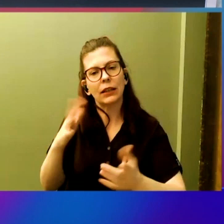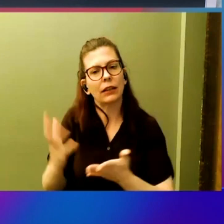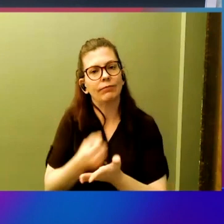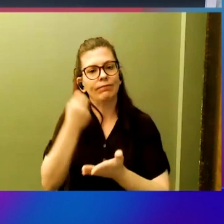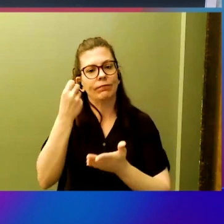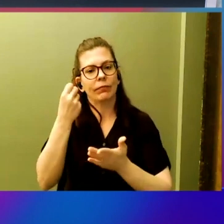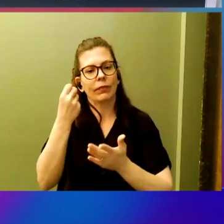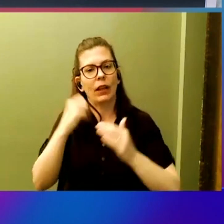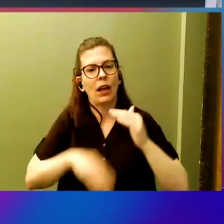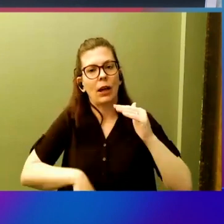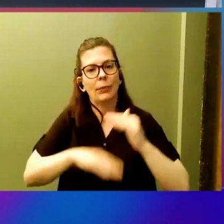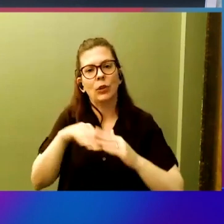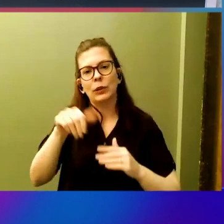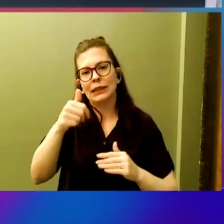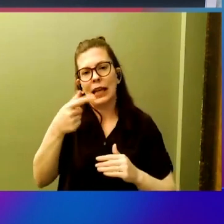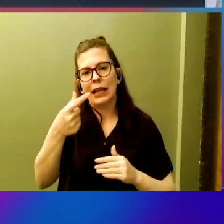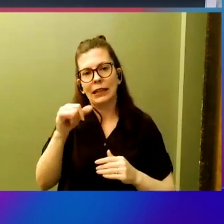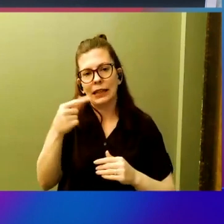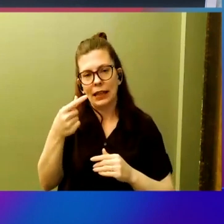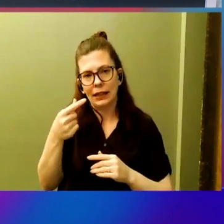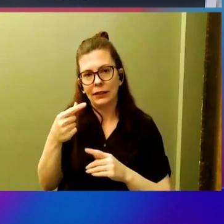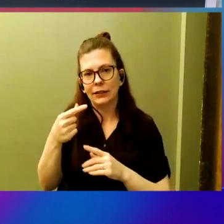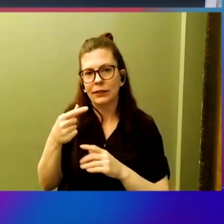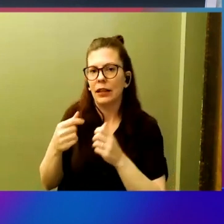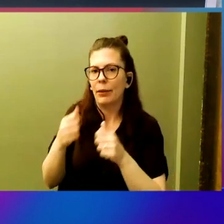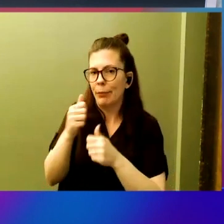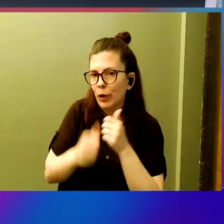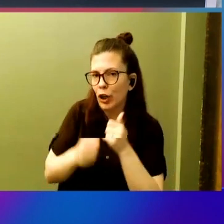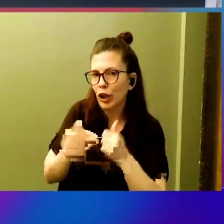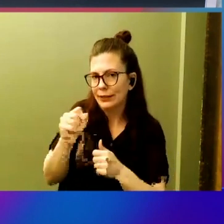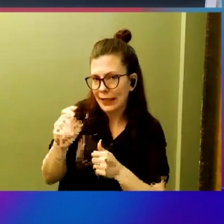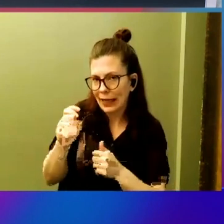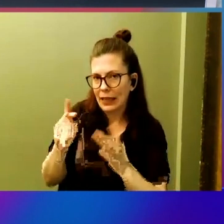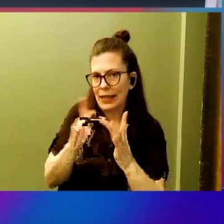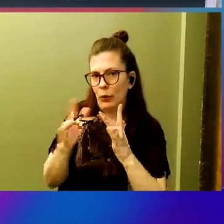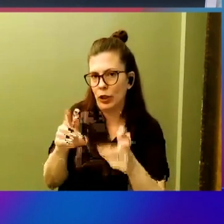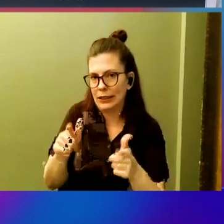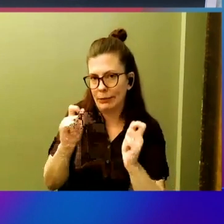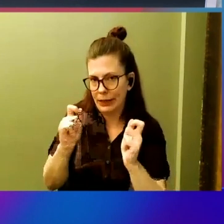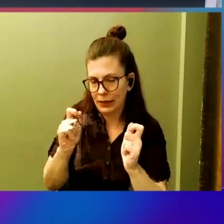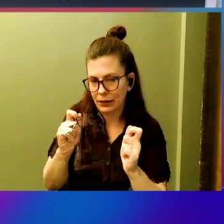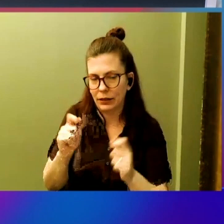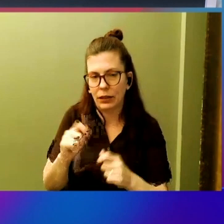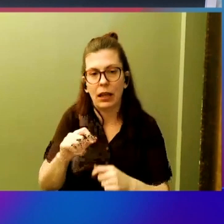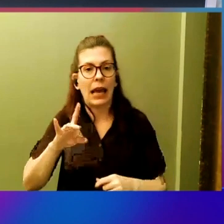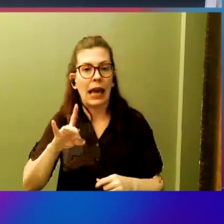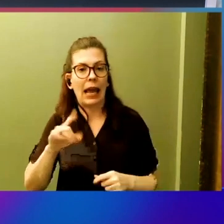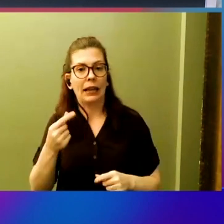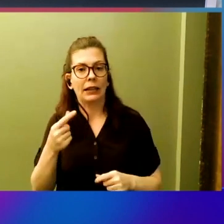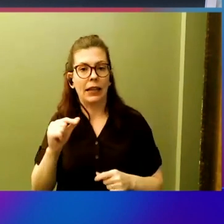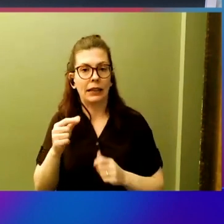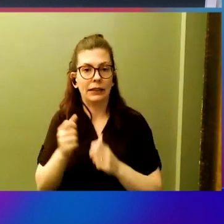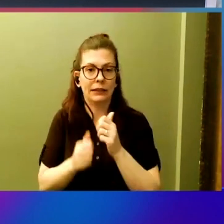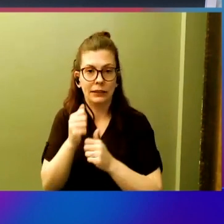10 gigabits per second of networking speed, 8 gigabits per second of EBS storage bandwidth, and